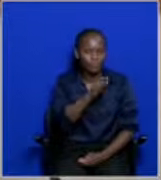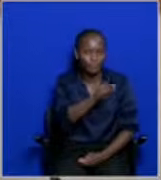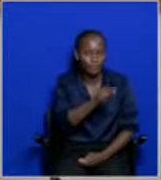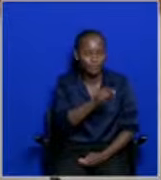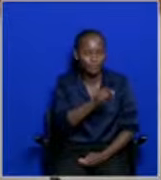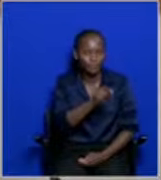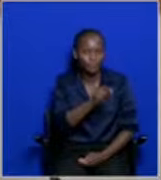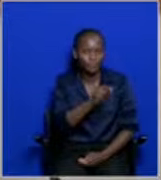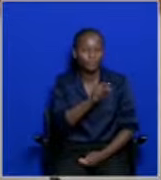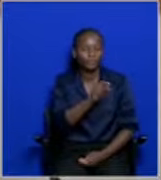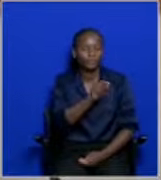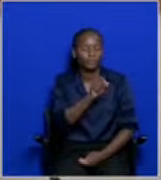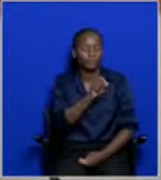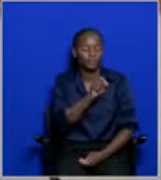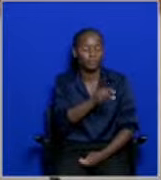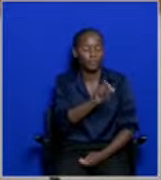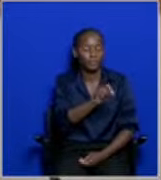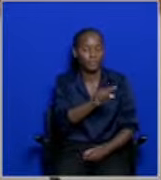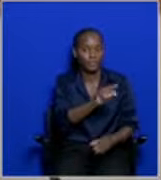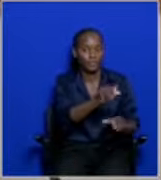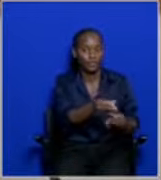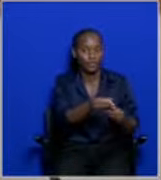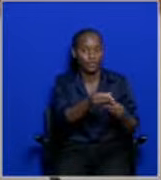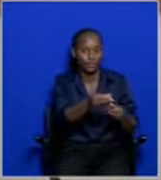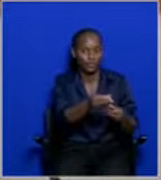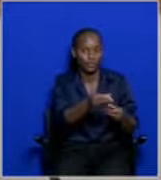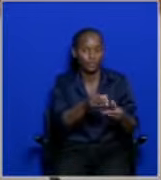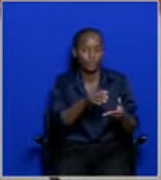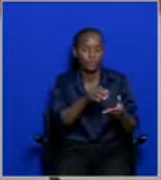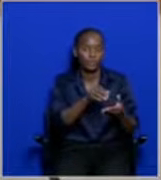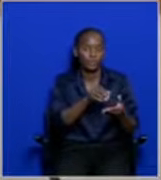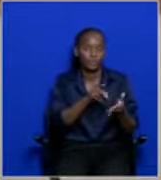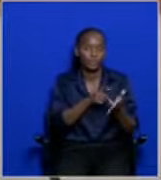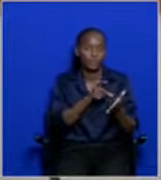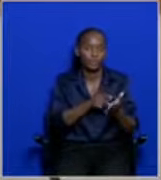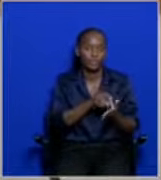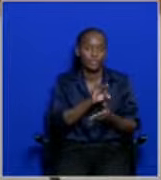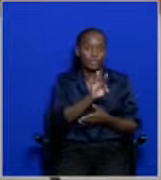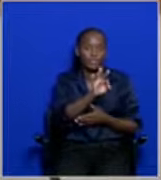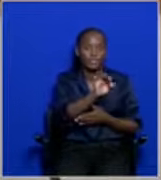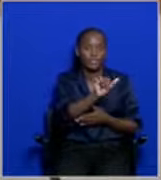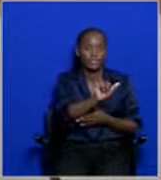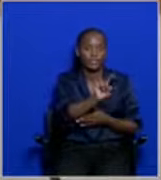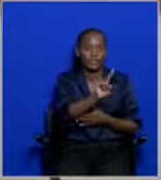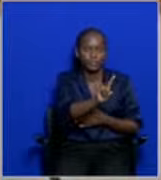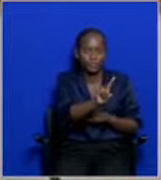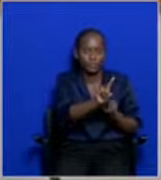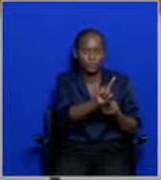the page 361 appears like it ought to be followed by 357